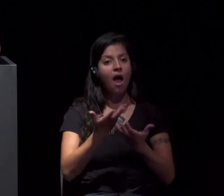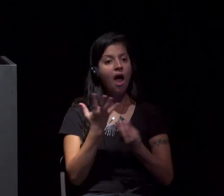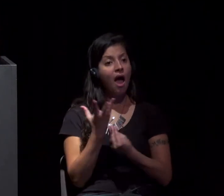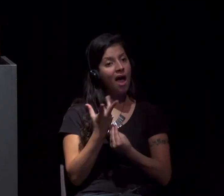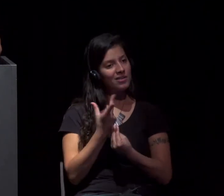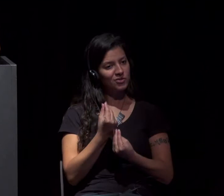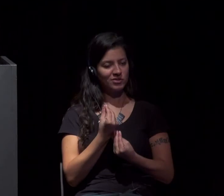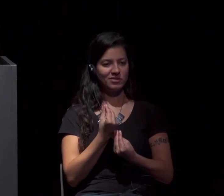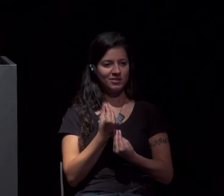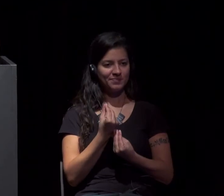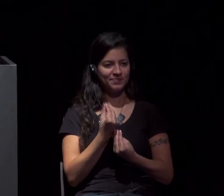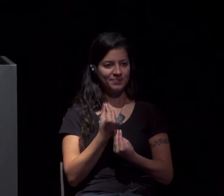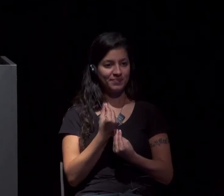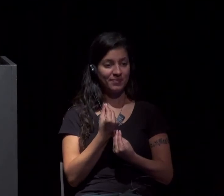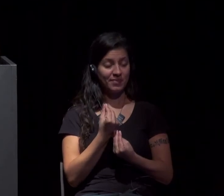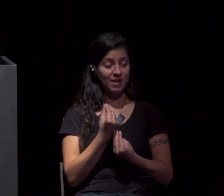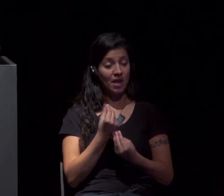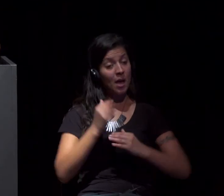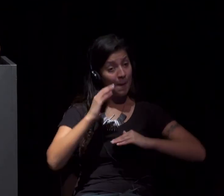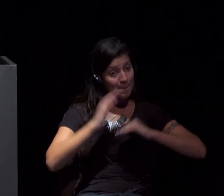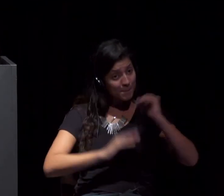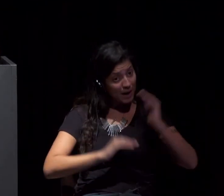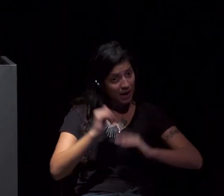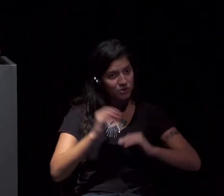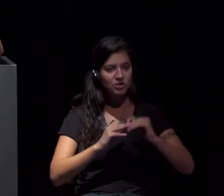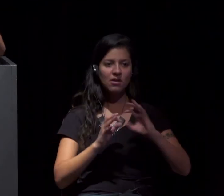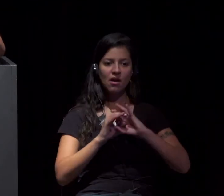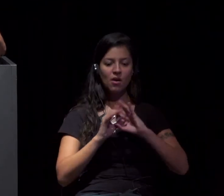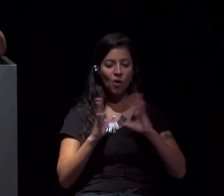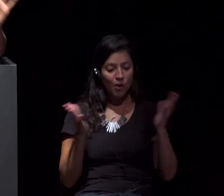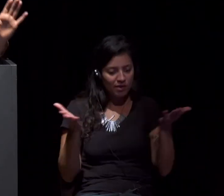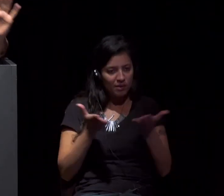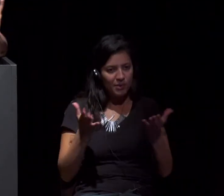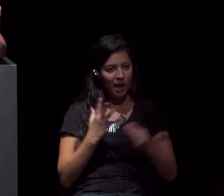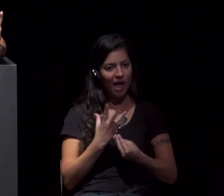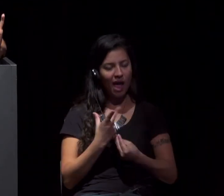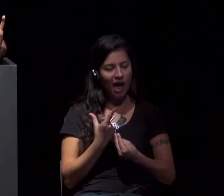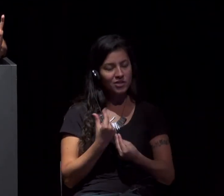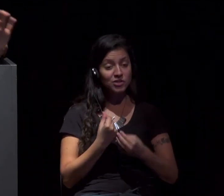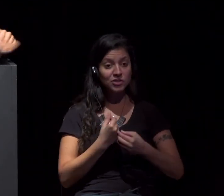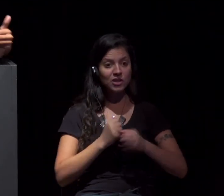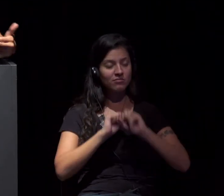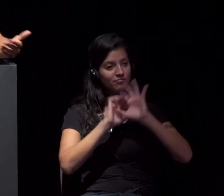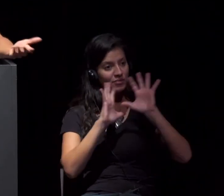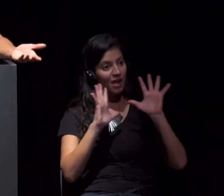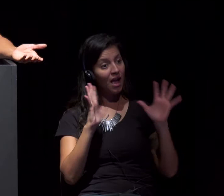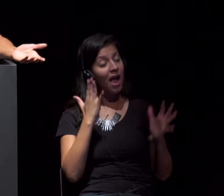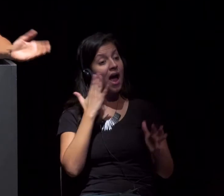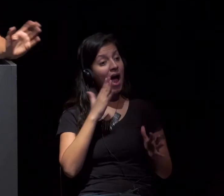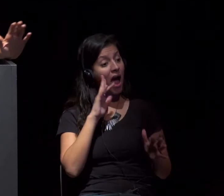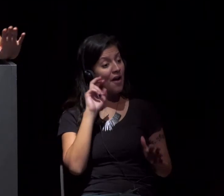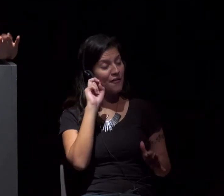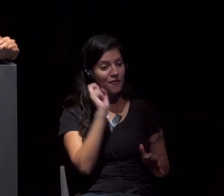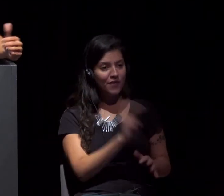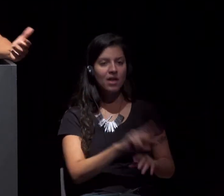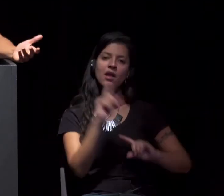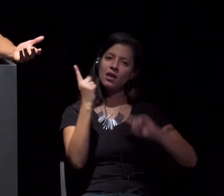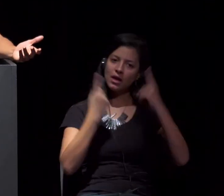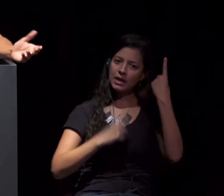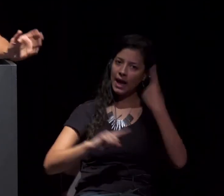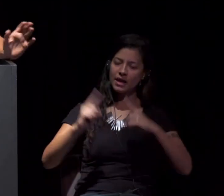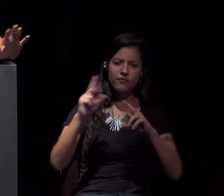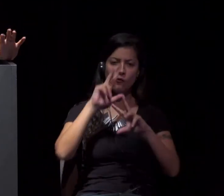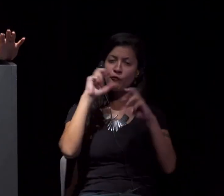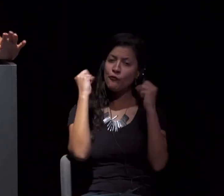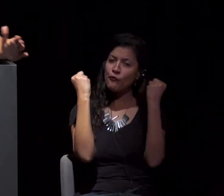artistic practices that stem of Carnival to emerge. At least this is one of the ways in which I have been